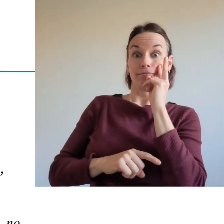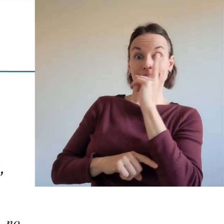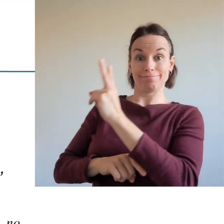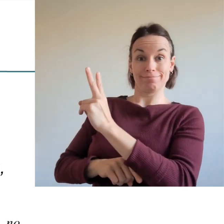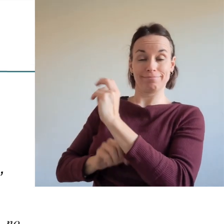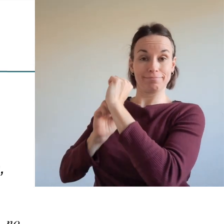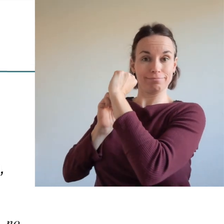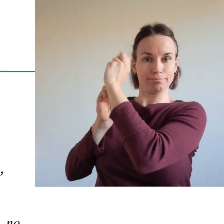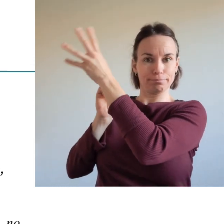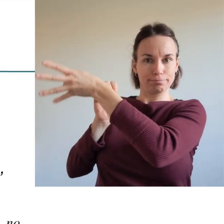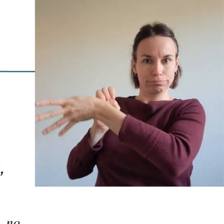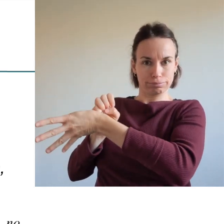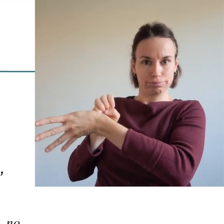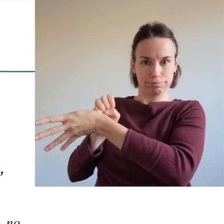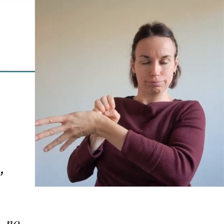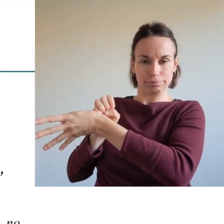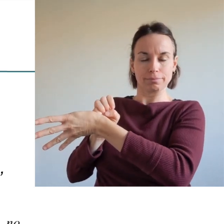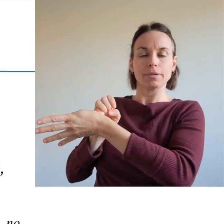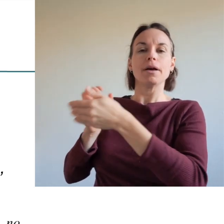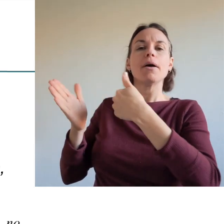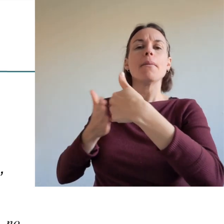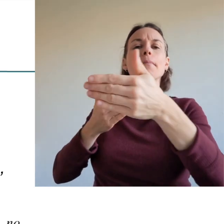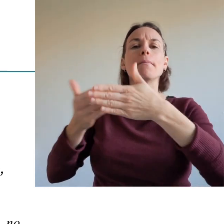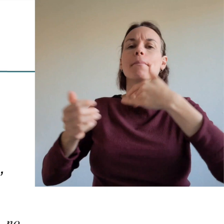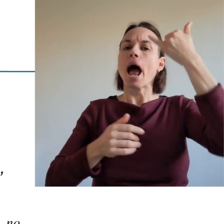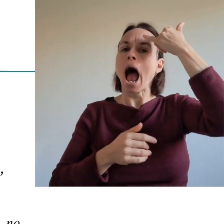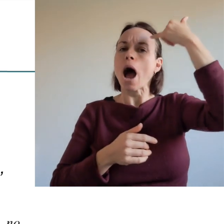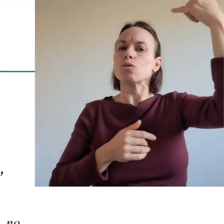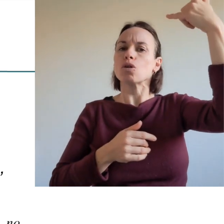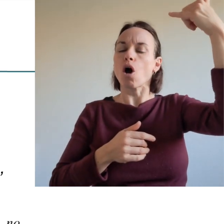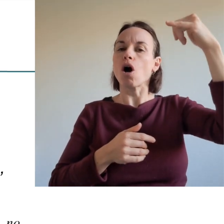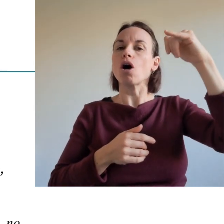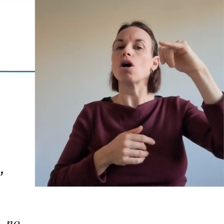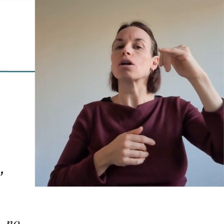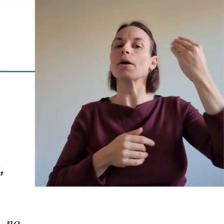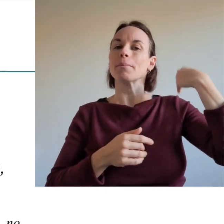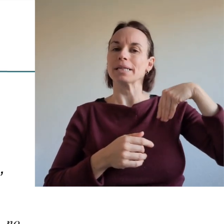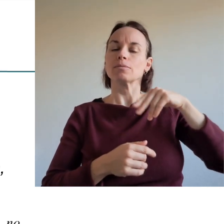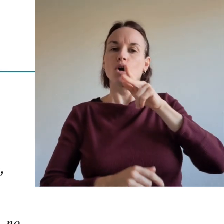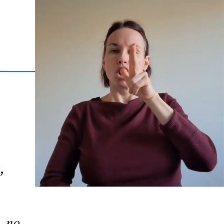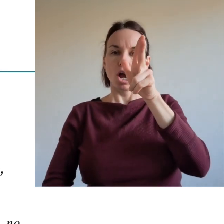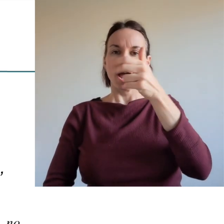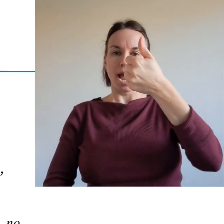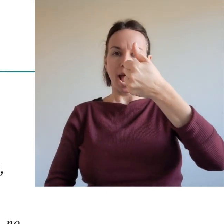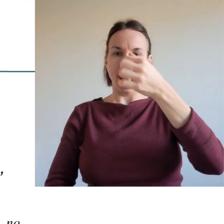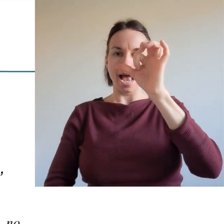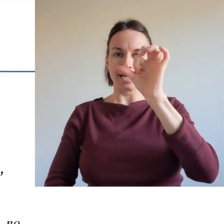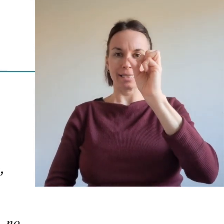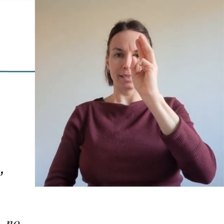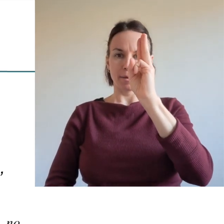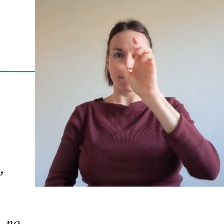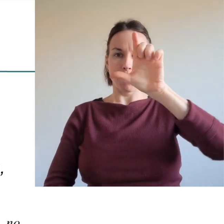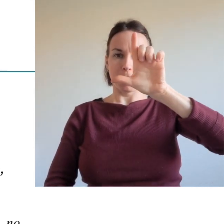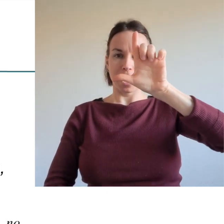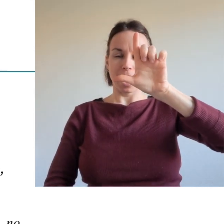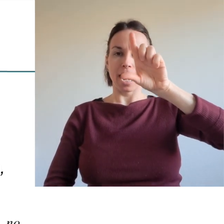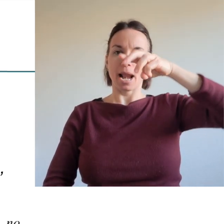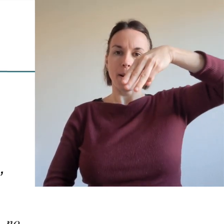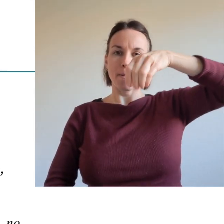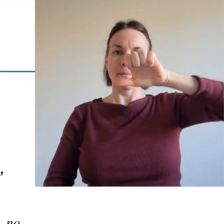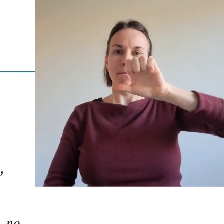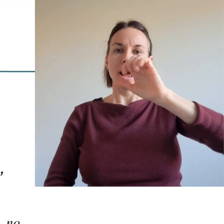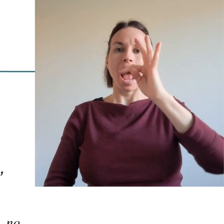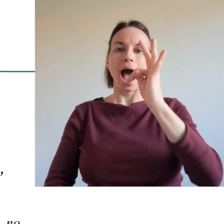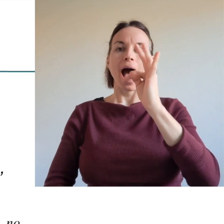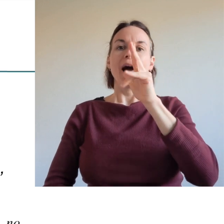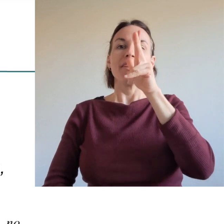function. This is illustrated in the image in the slide, which is from Haspelmath's typology of spoken language indefinites.